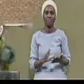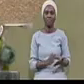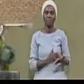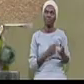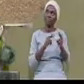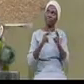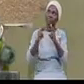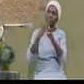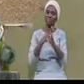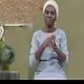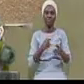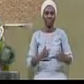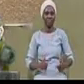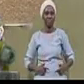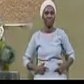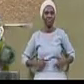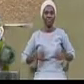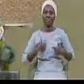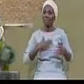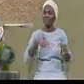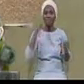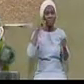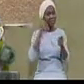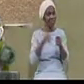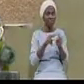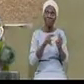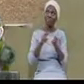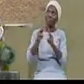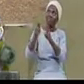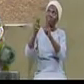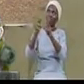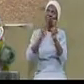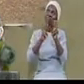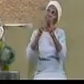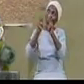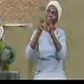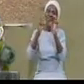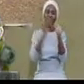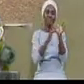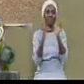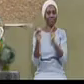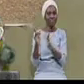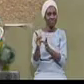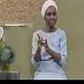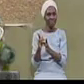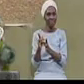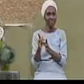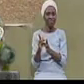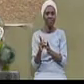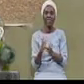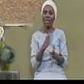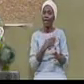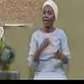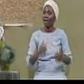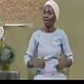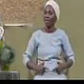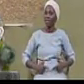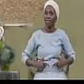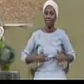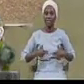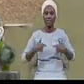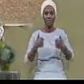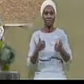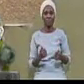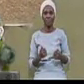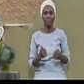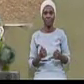Look and live, my brother, live. Look to Jesus now and live.